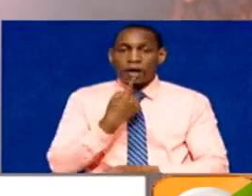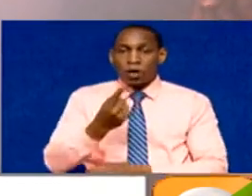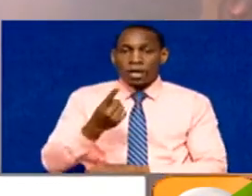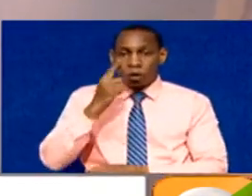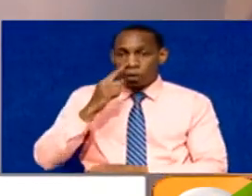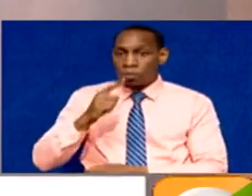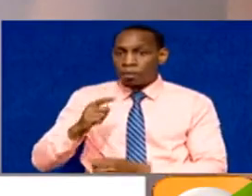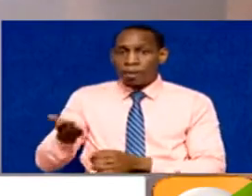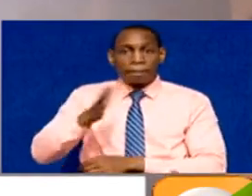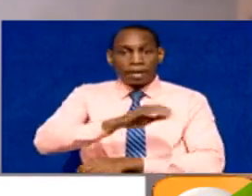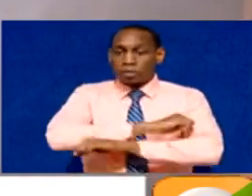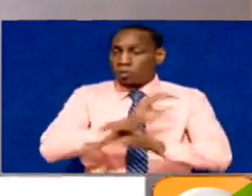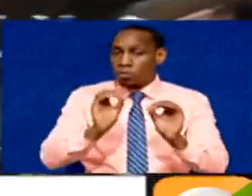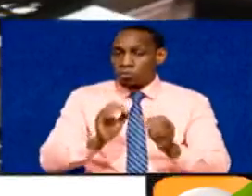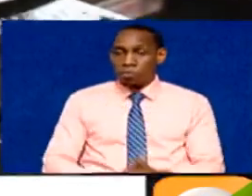home indefinitely.